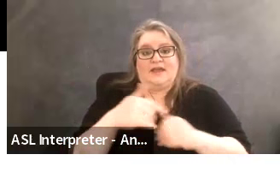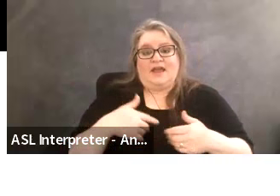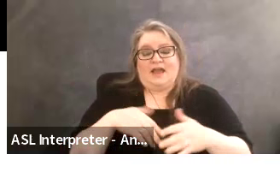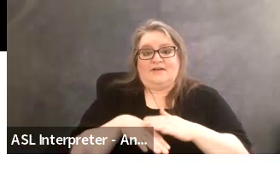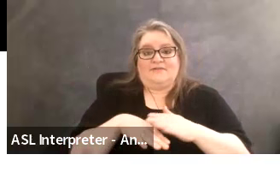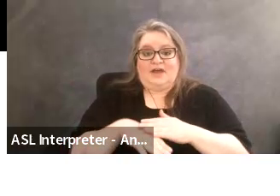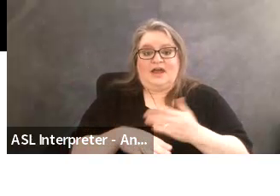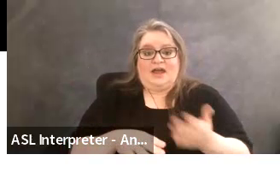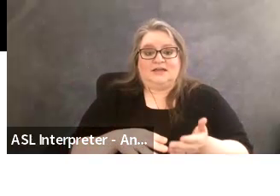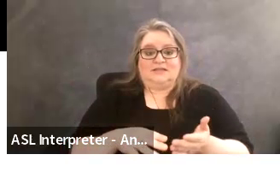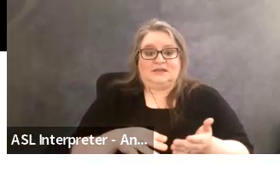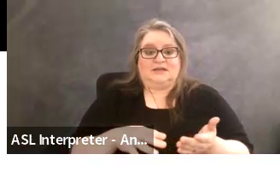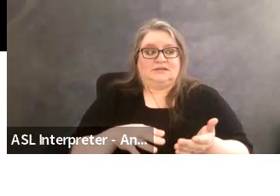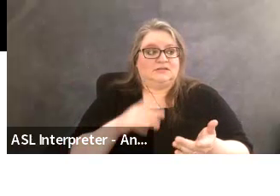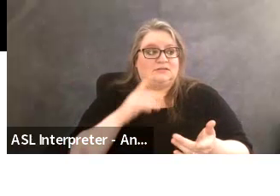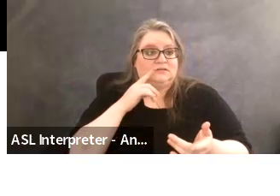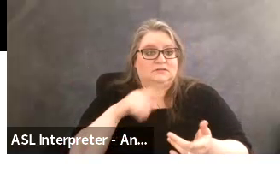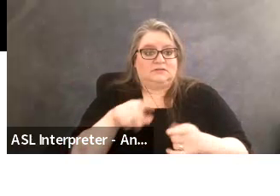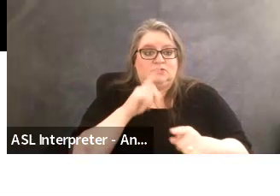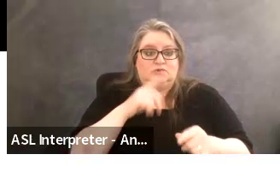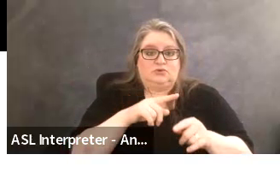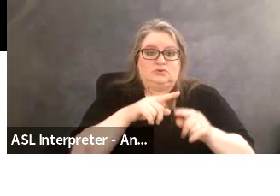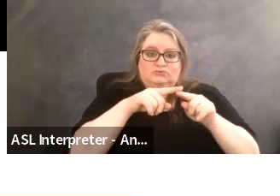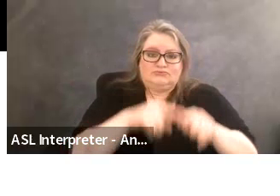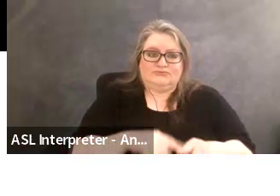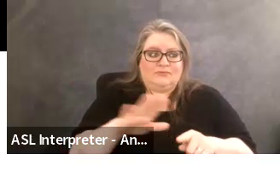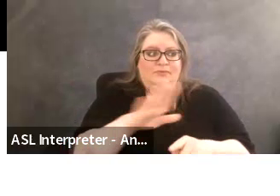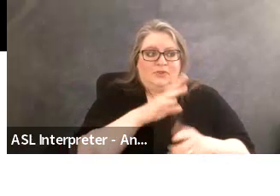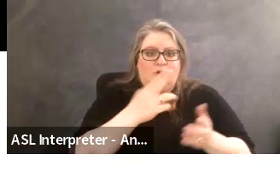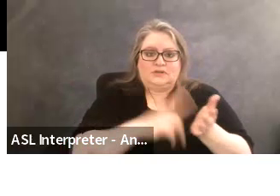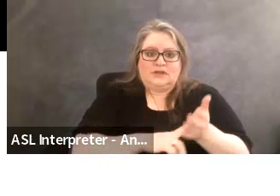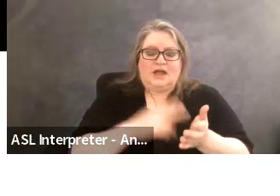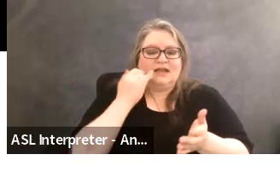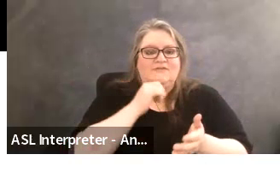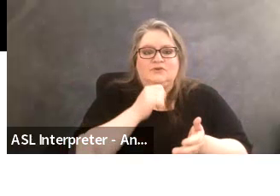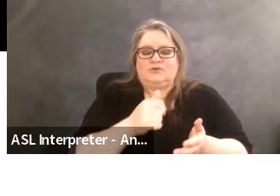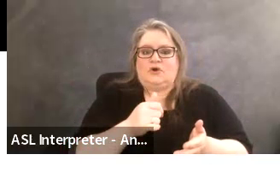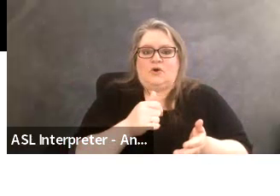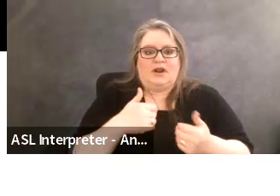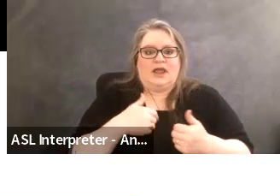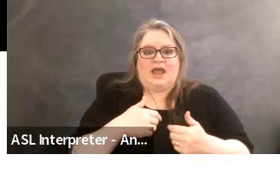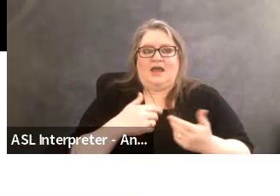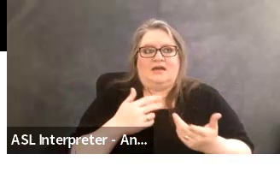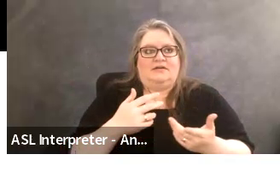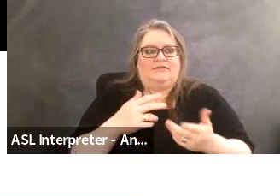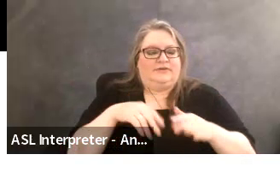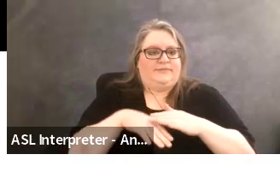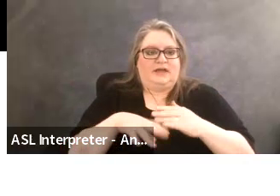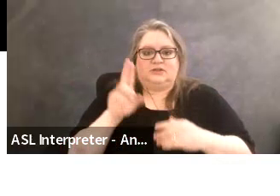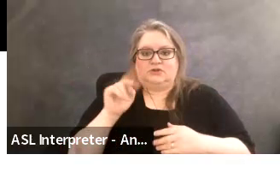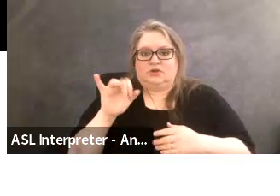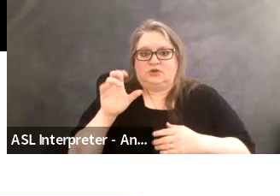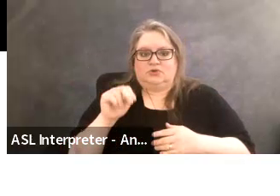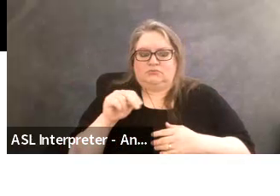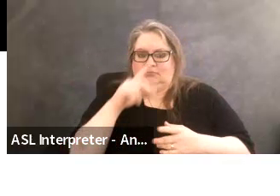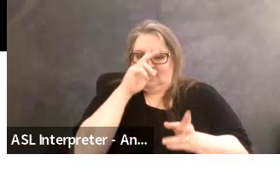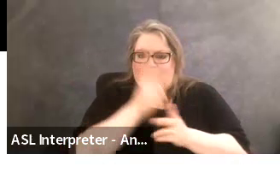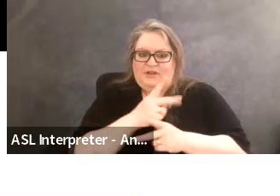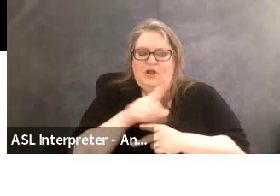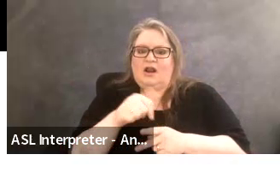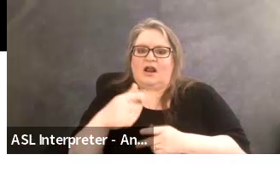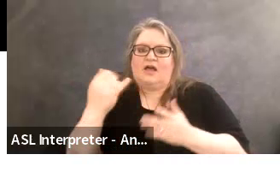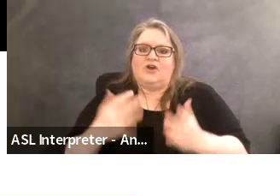you. Lean on that. Use those contracts if you can. If you don't have access to union, well, figure out what other